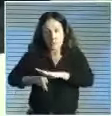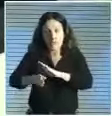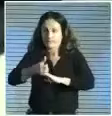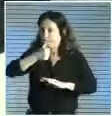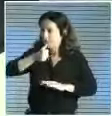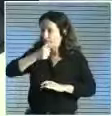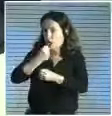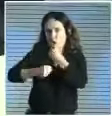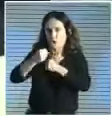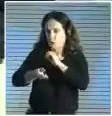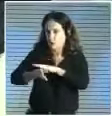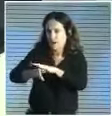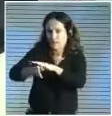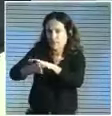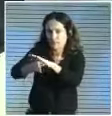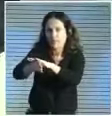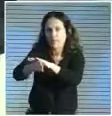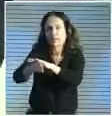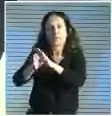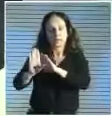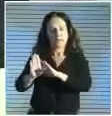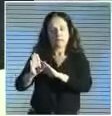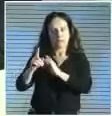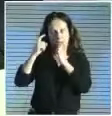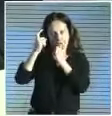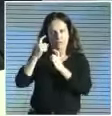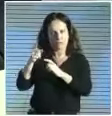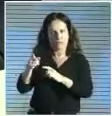To already have, or on top of that, have to think about the